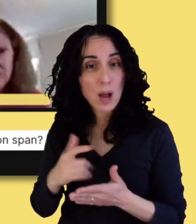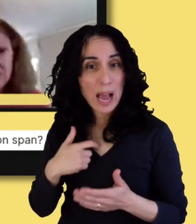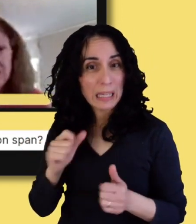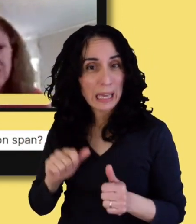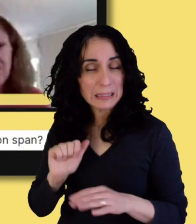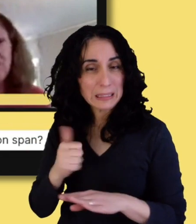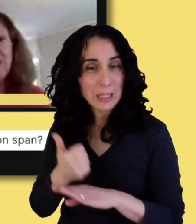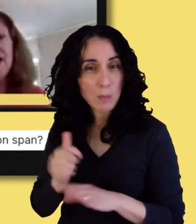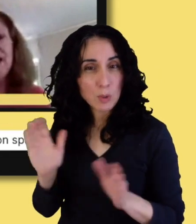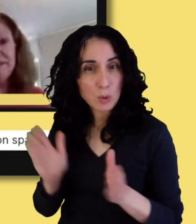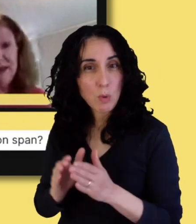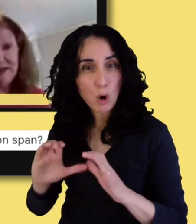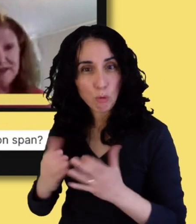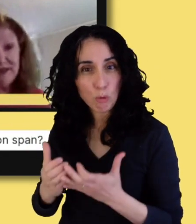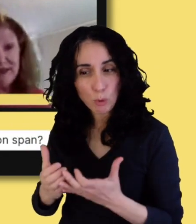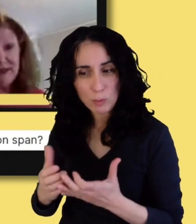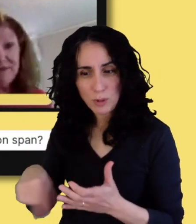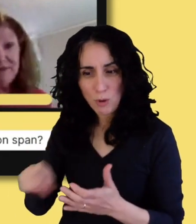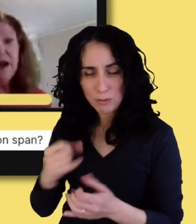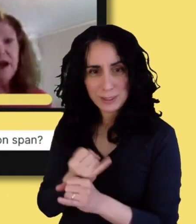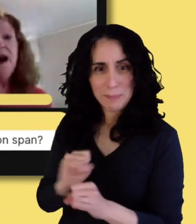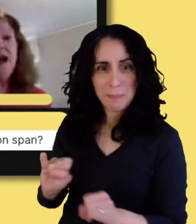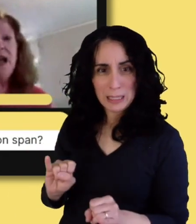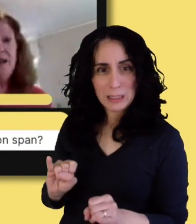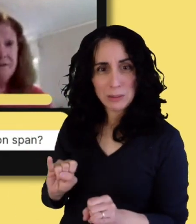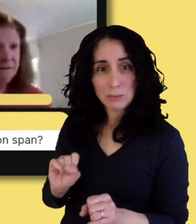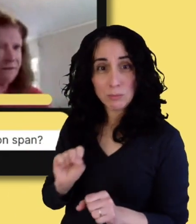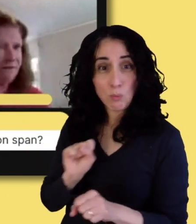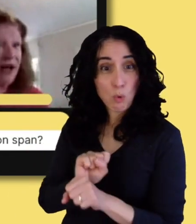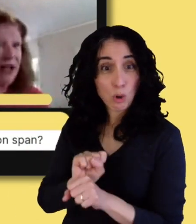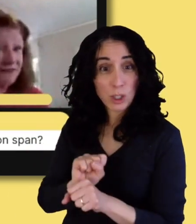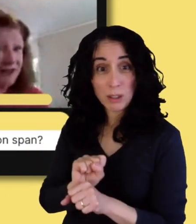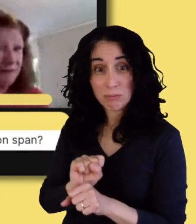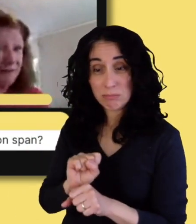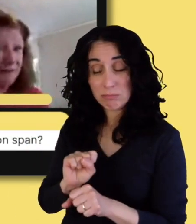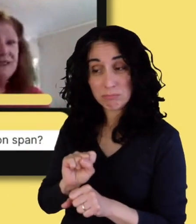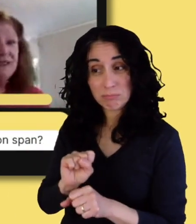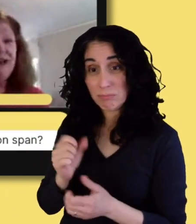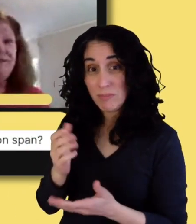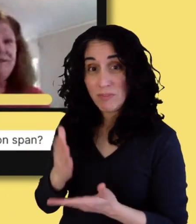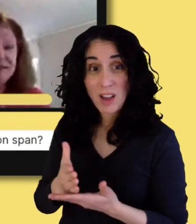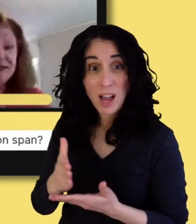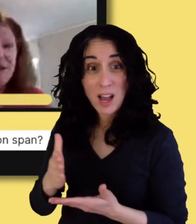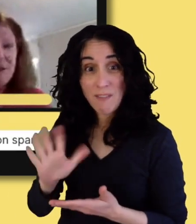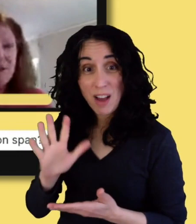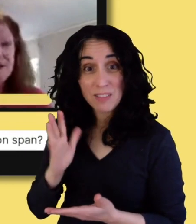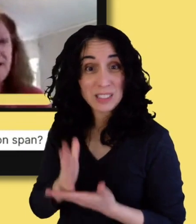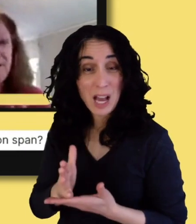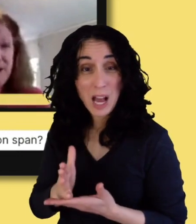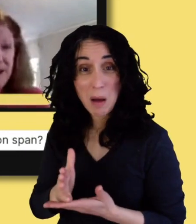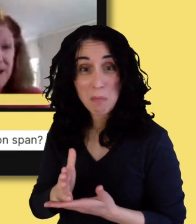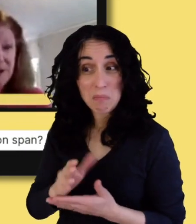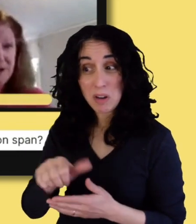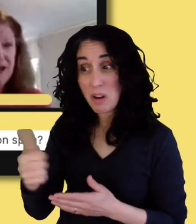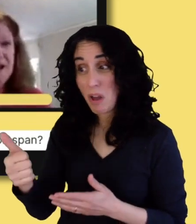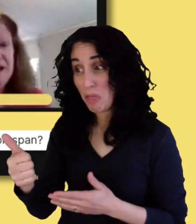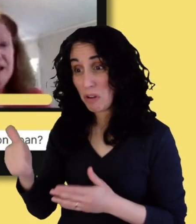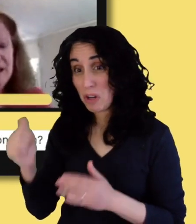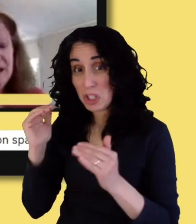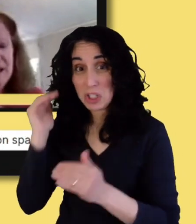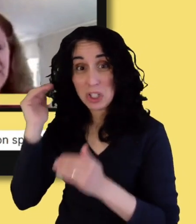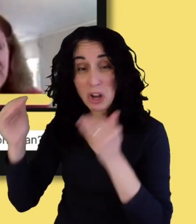small groups where they are working independently at 5 stops. They have myself at one stop and another